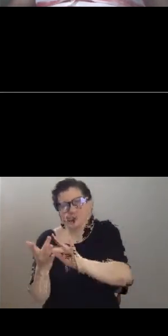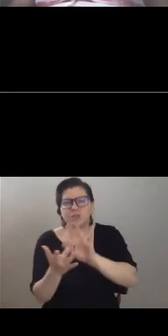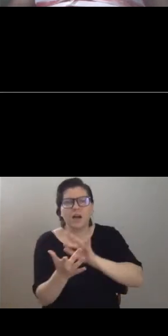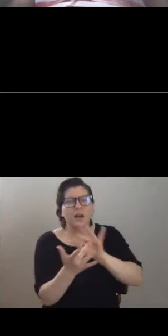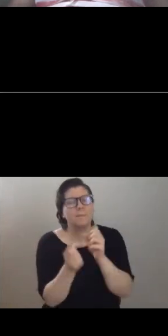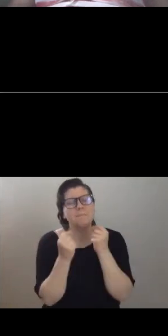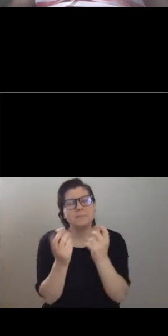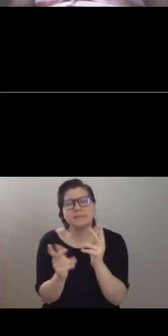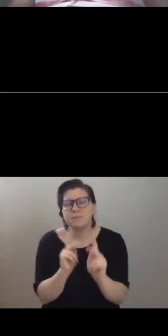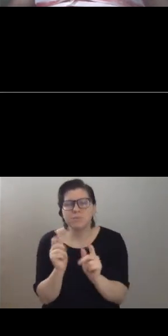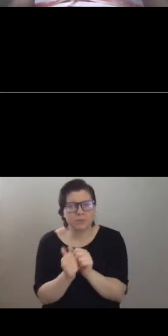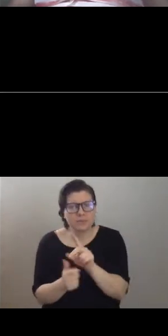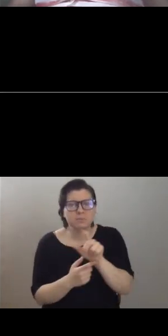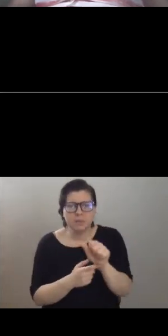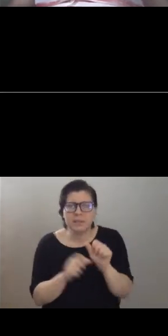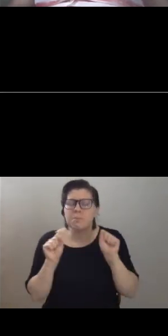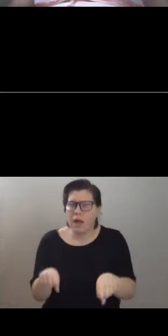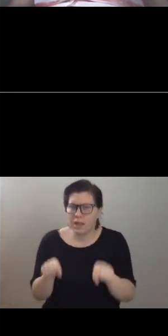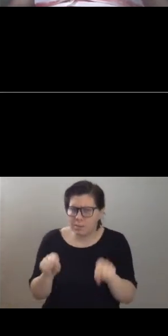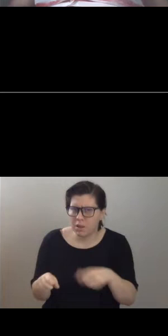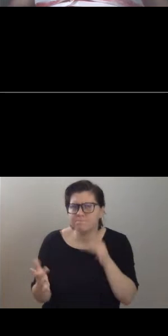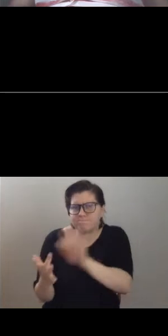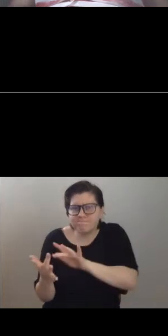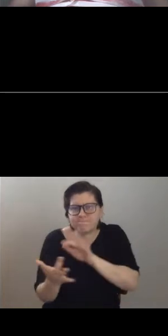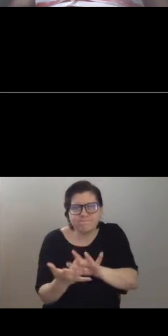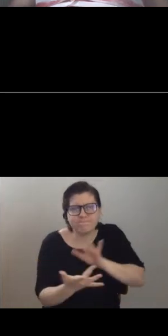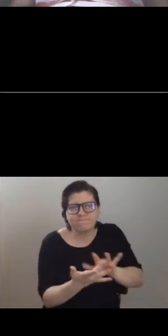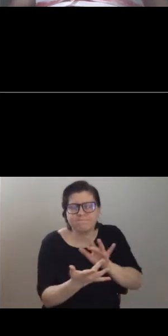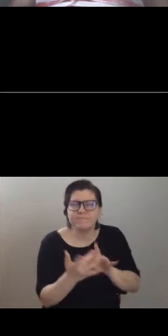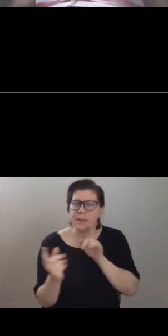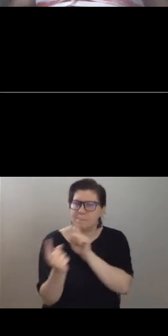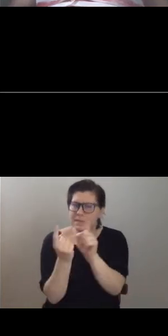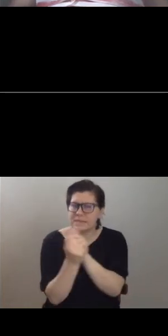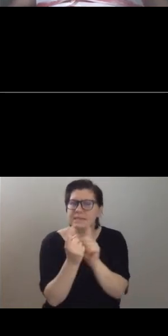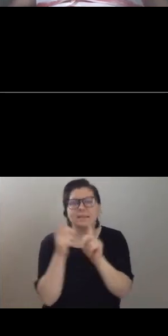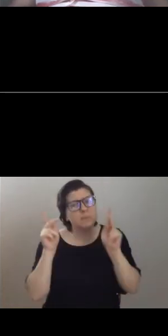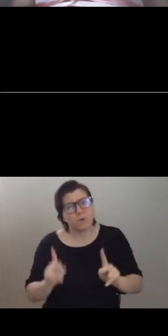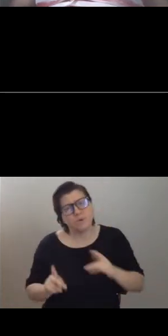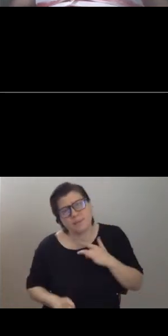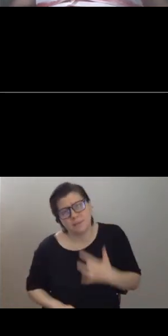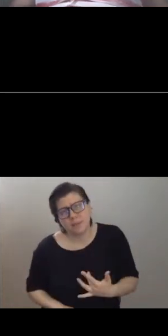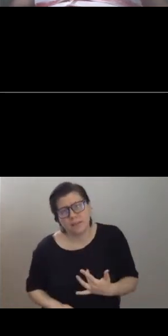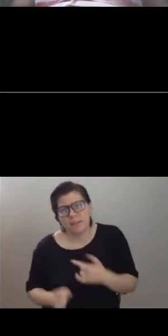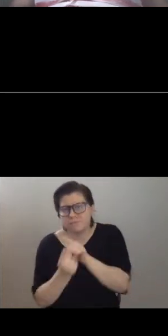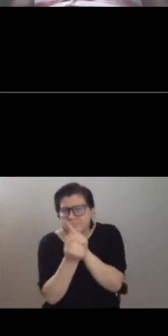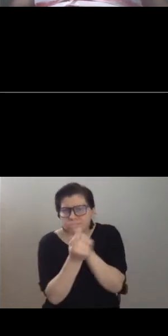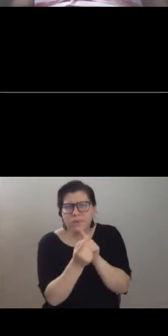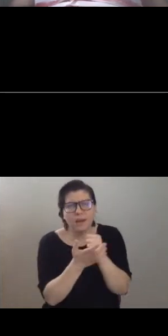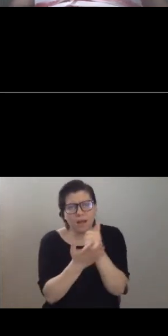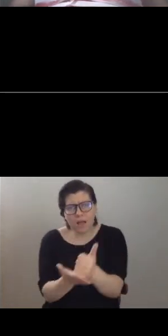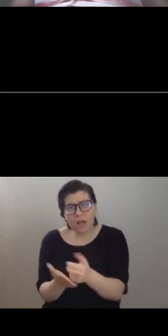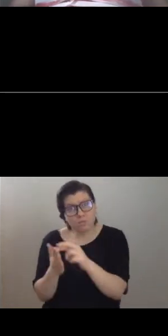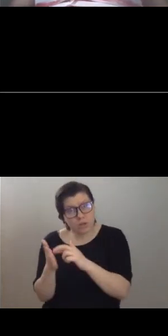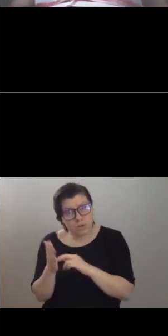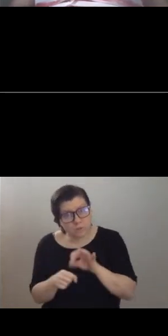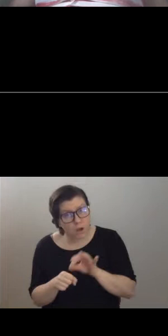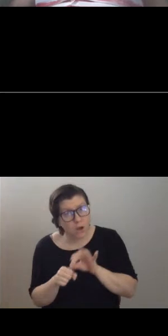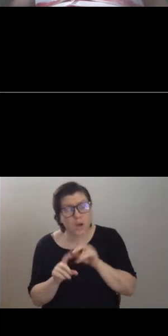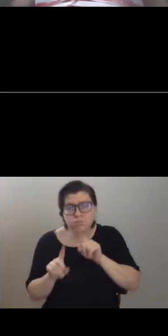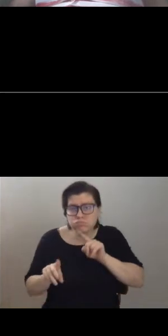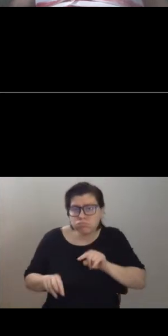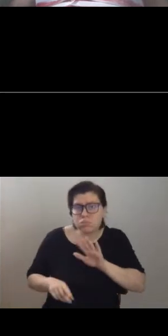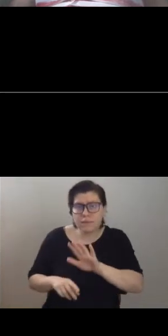with disabilities as I can and meet them in person, help them get registered and answer the questions